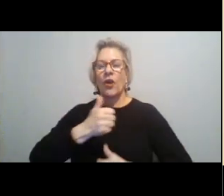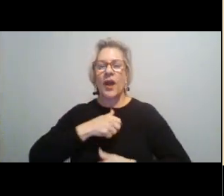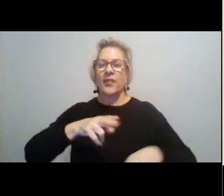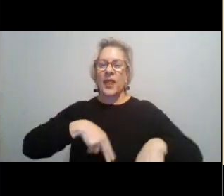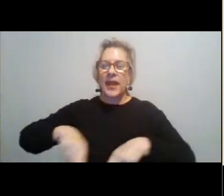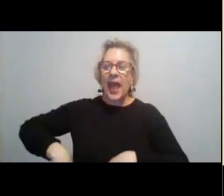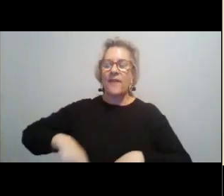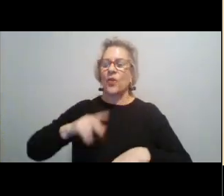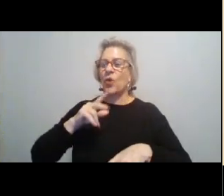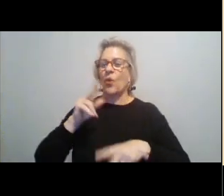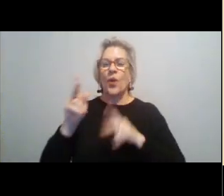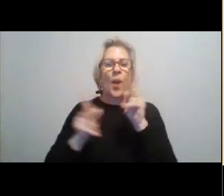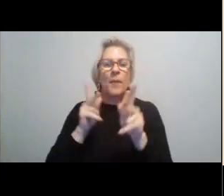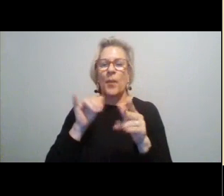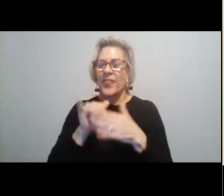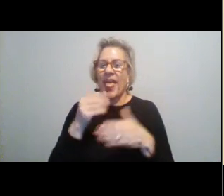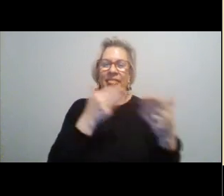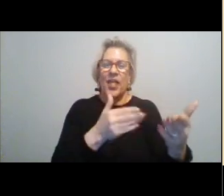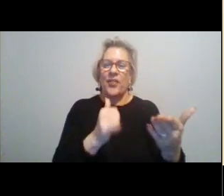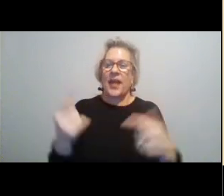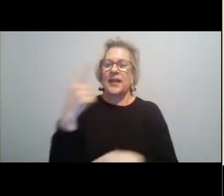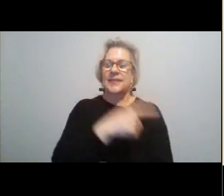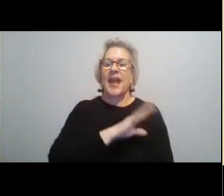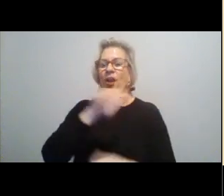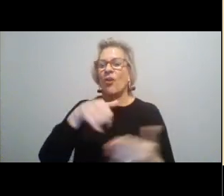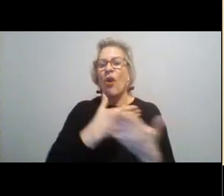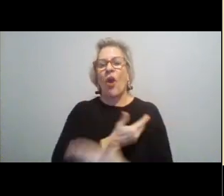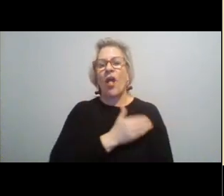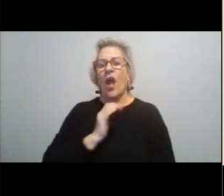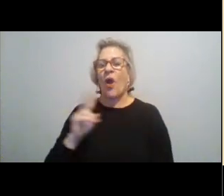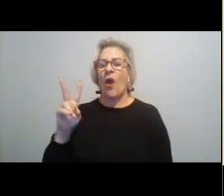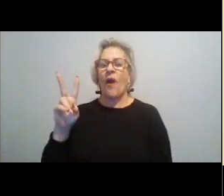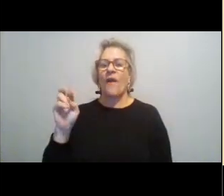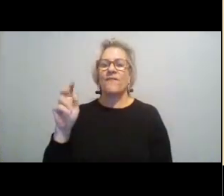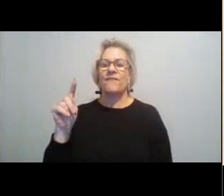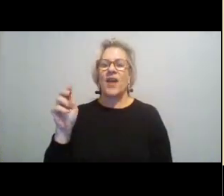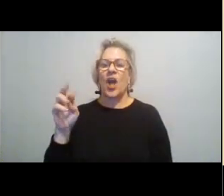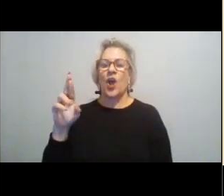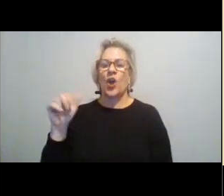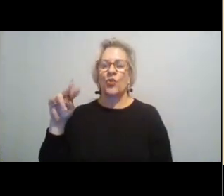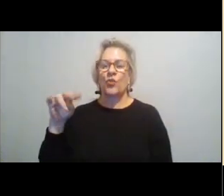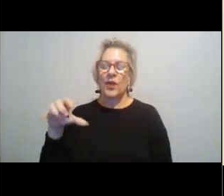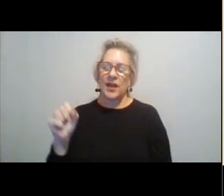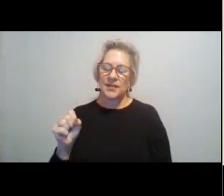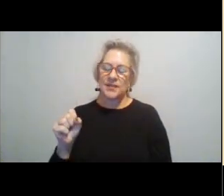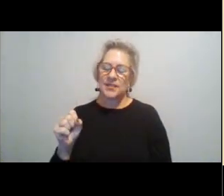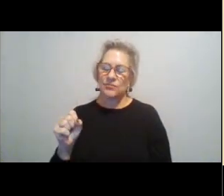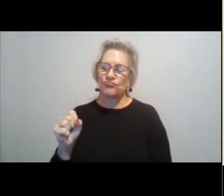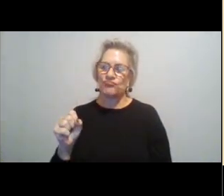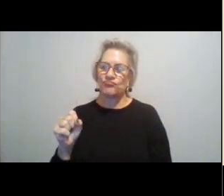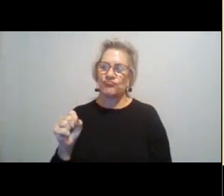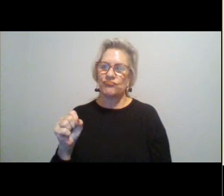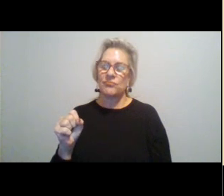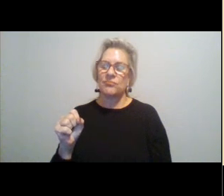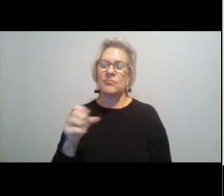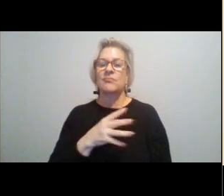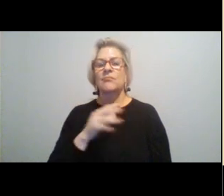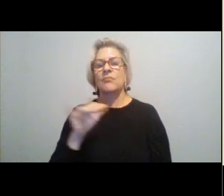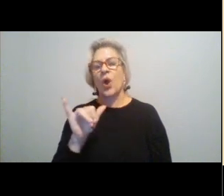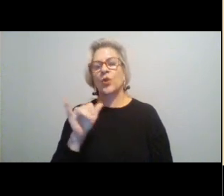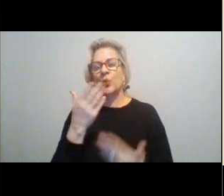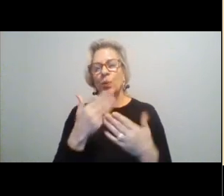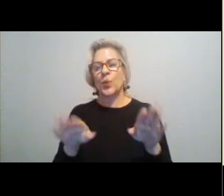were there that day, and all of our veterans. So we wanted to acknowledge that today. And then in closing,